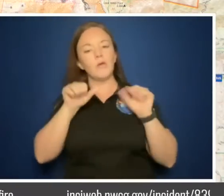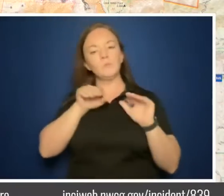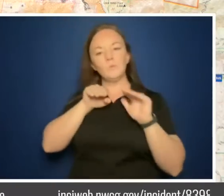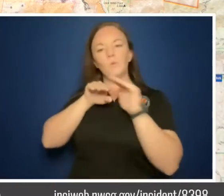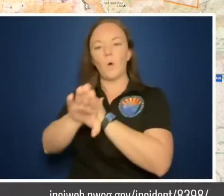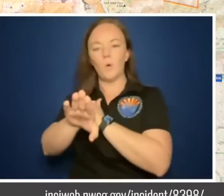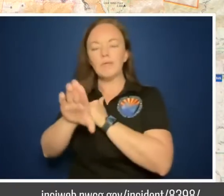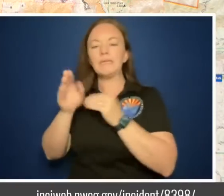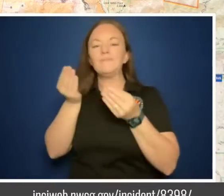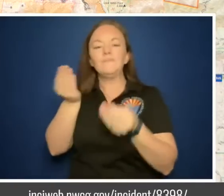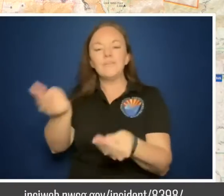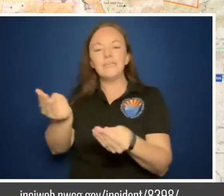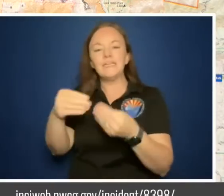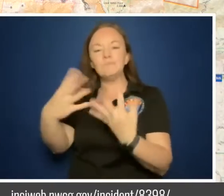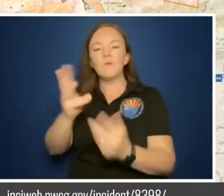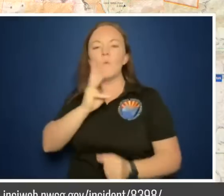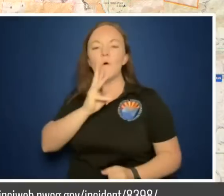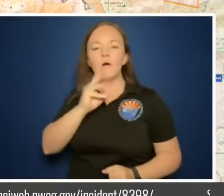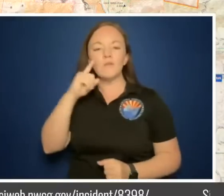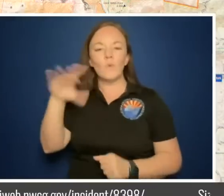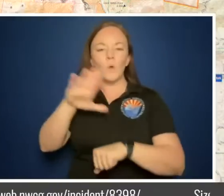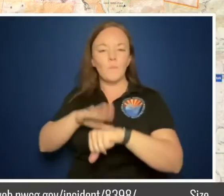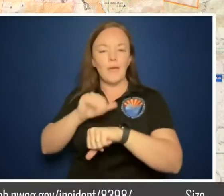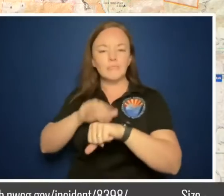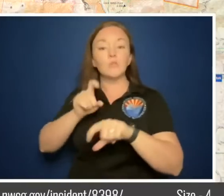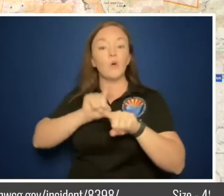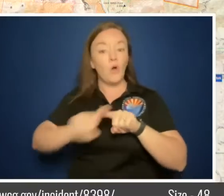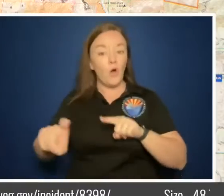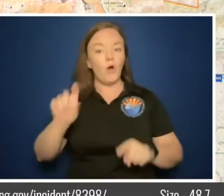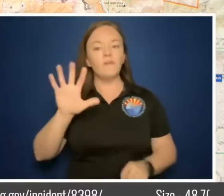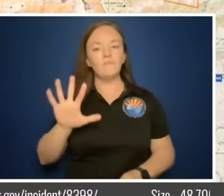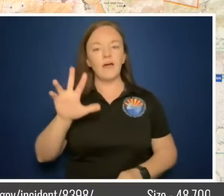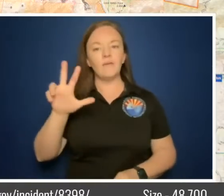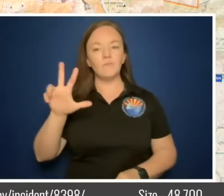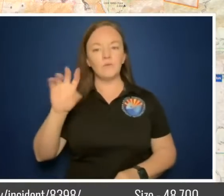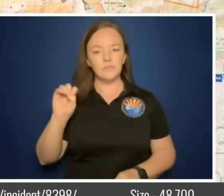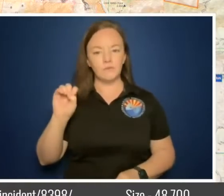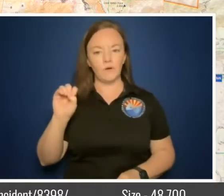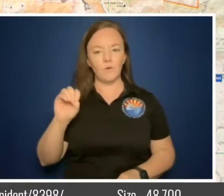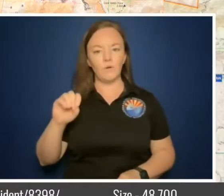out to your property if you give them a call. The phone number is